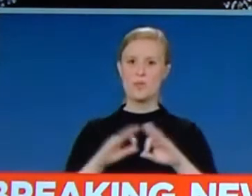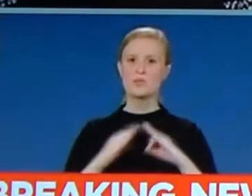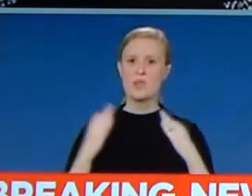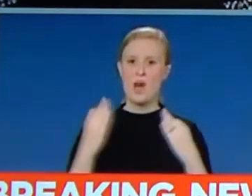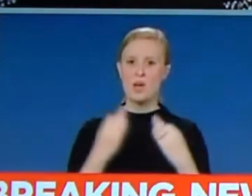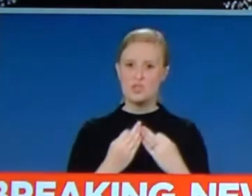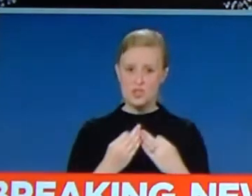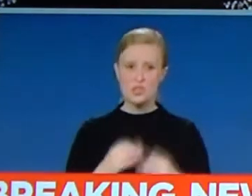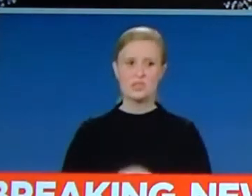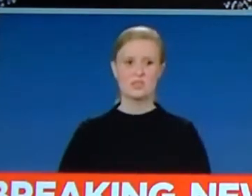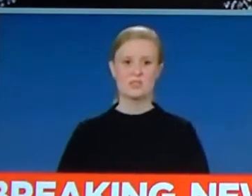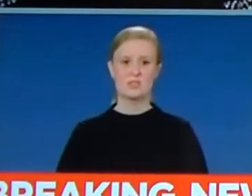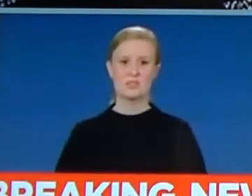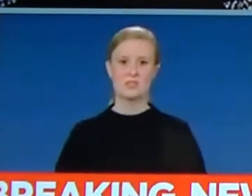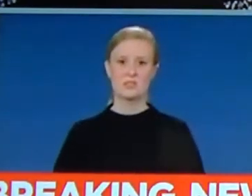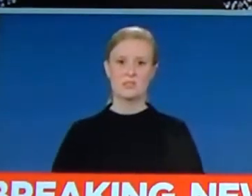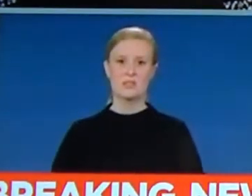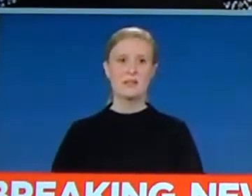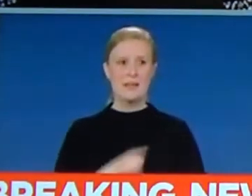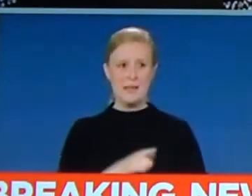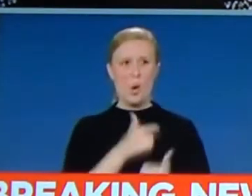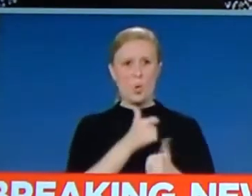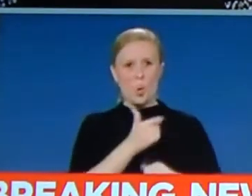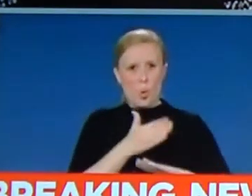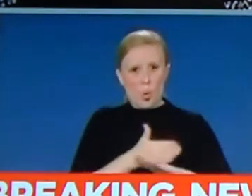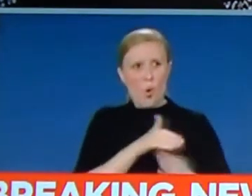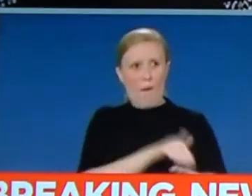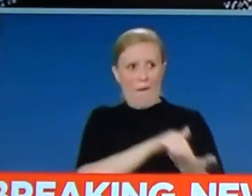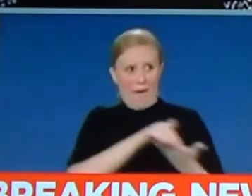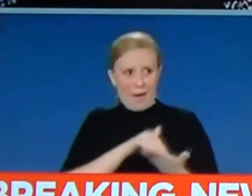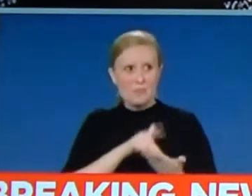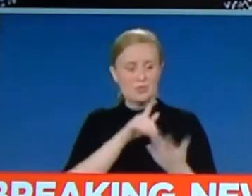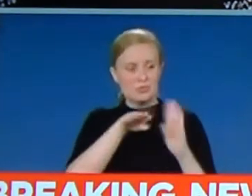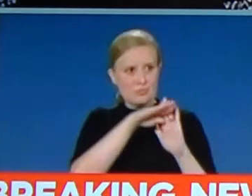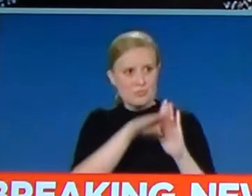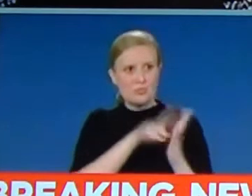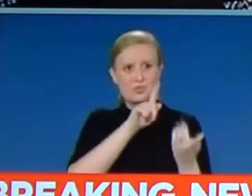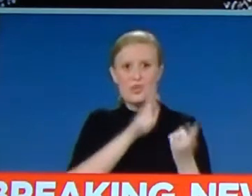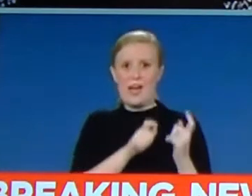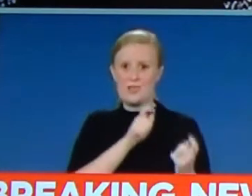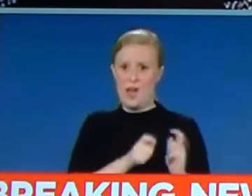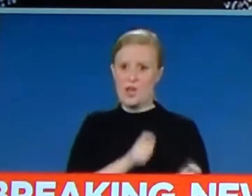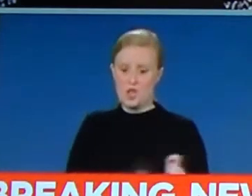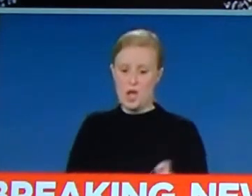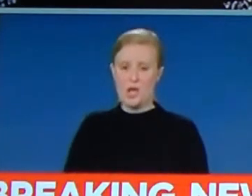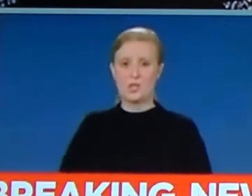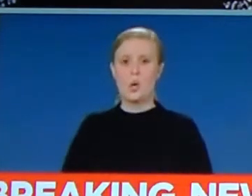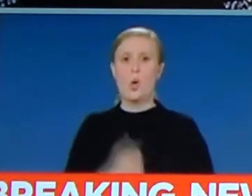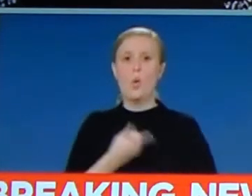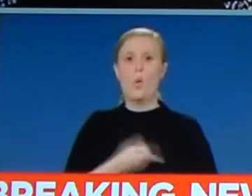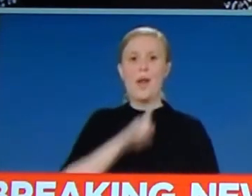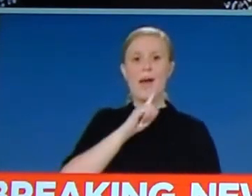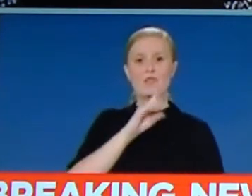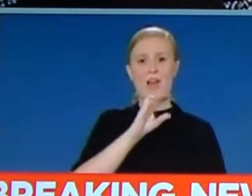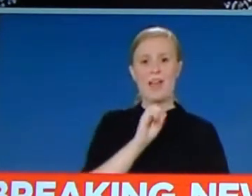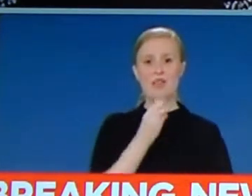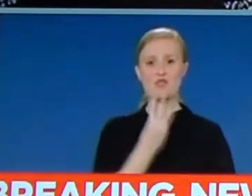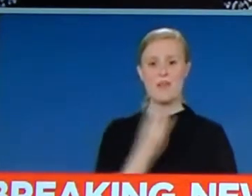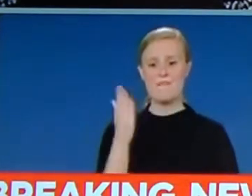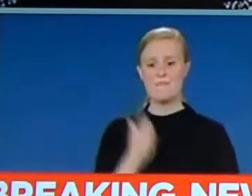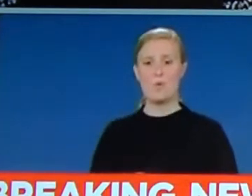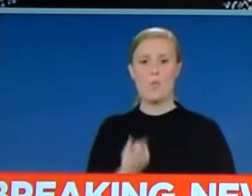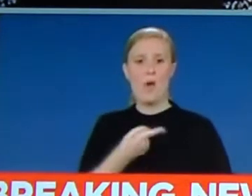power in the Fair Work Commission, it's proposed that all 103 of the 121 modern awards will